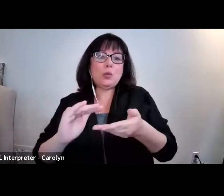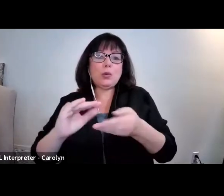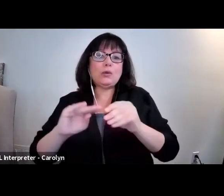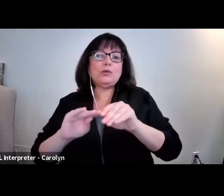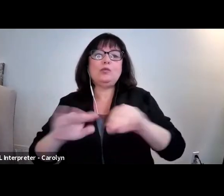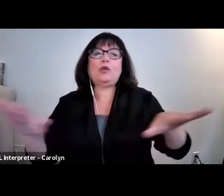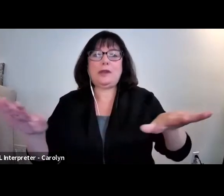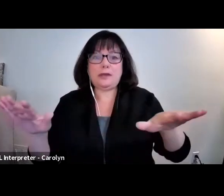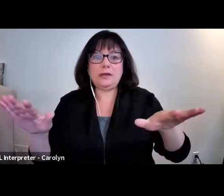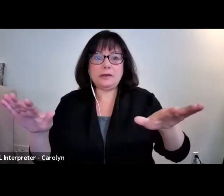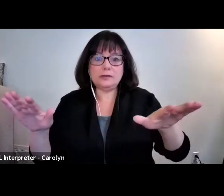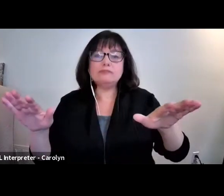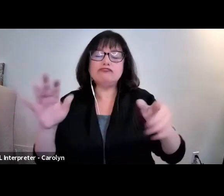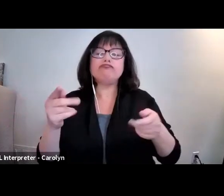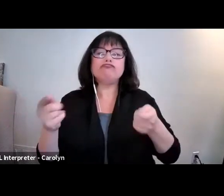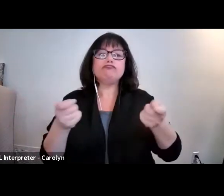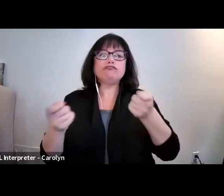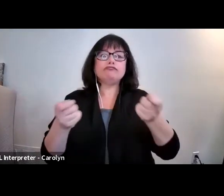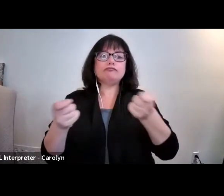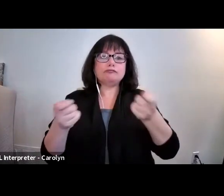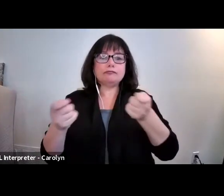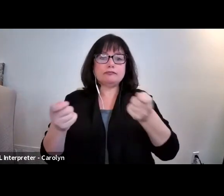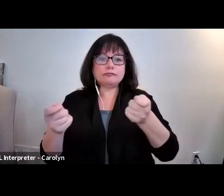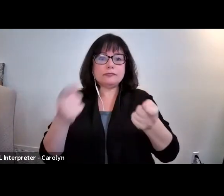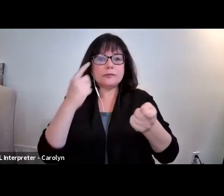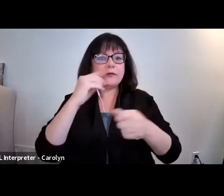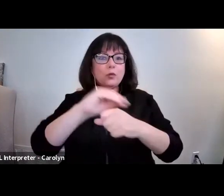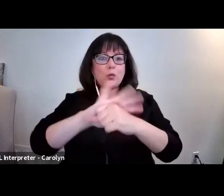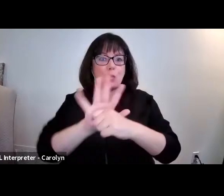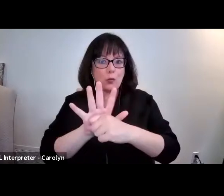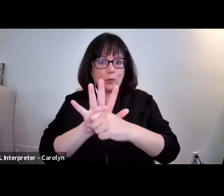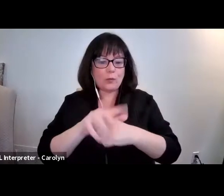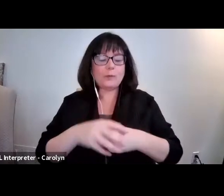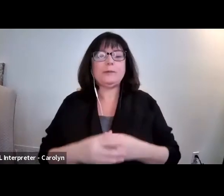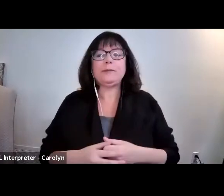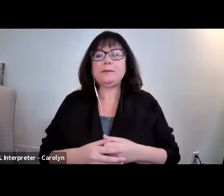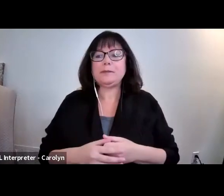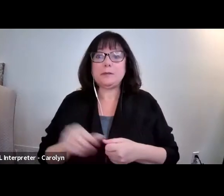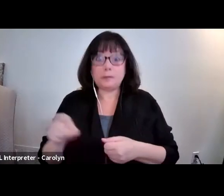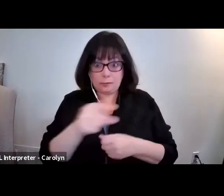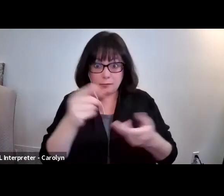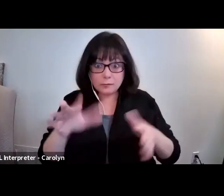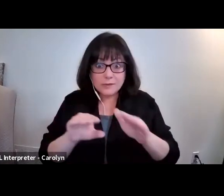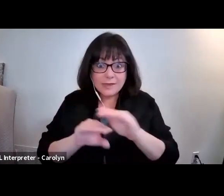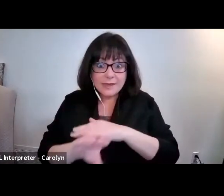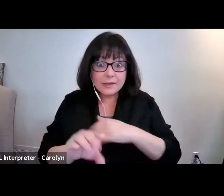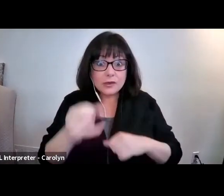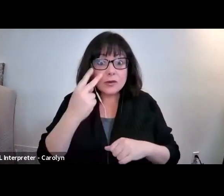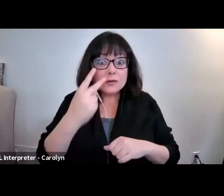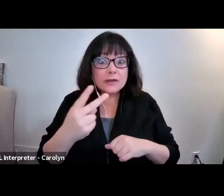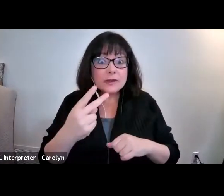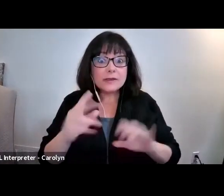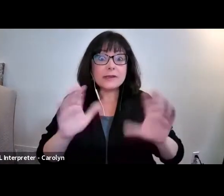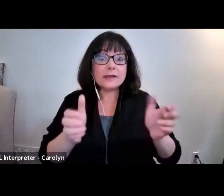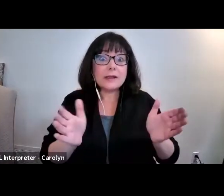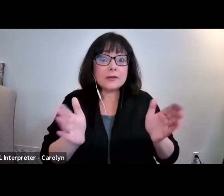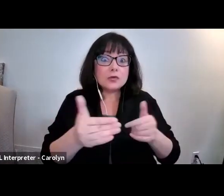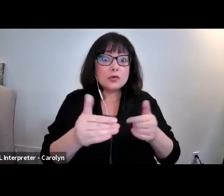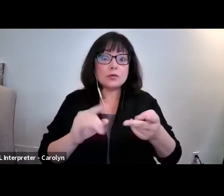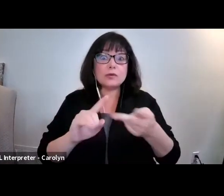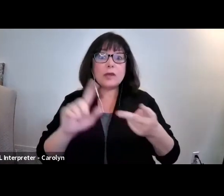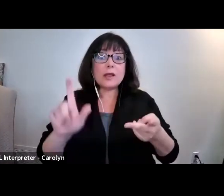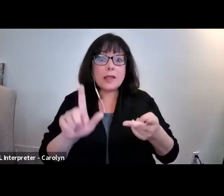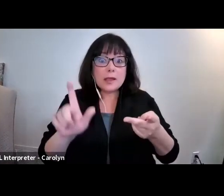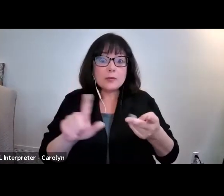If you have been on campus, you will also have noticed classrooms, shared offices, library facilities, teaching